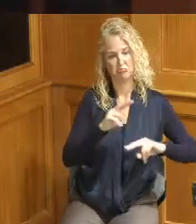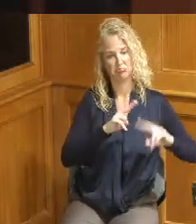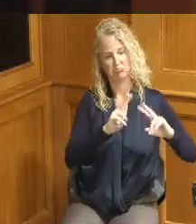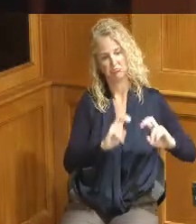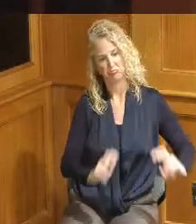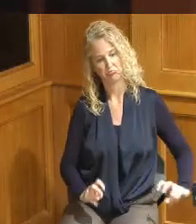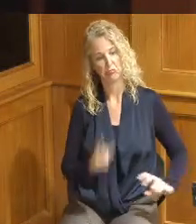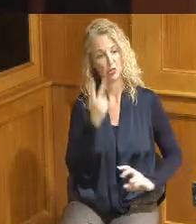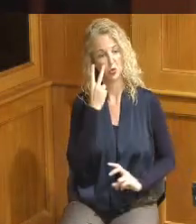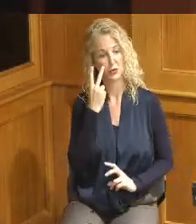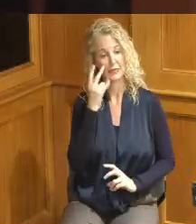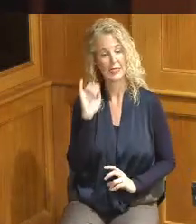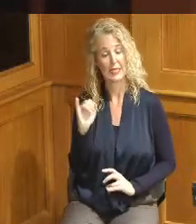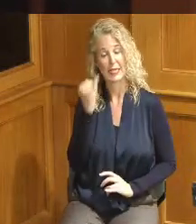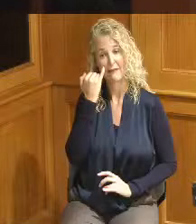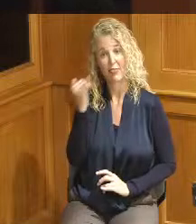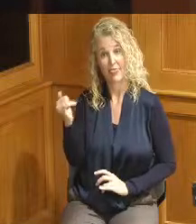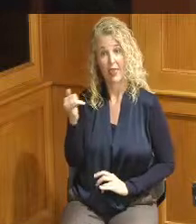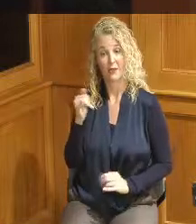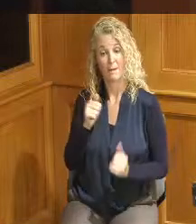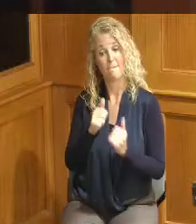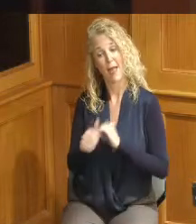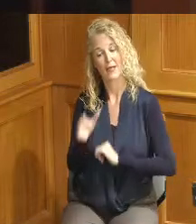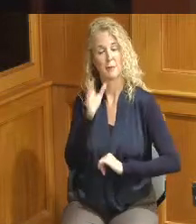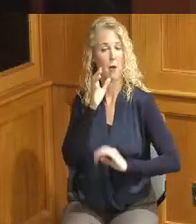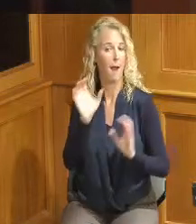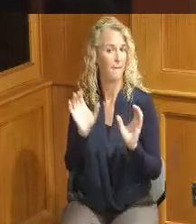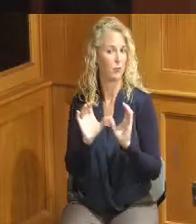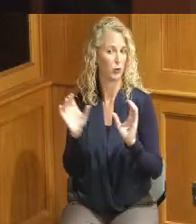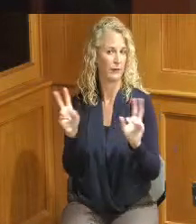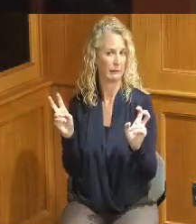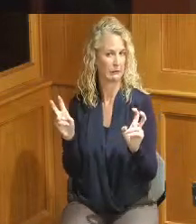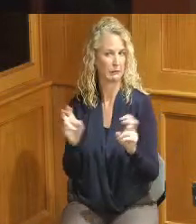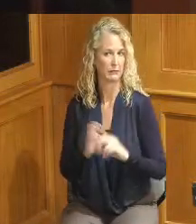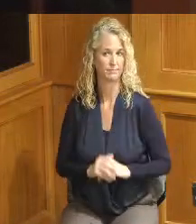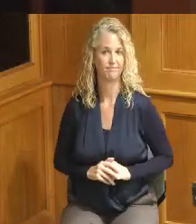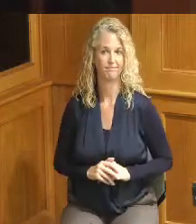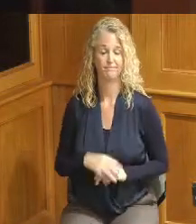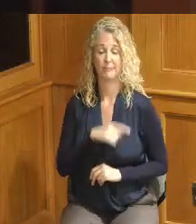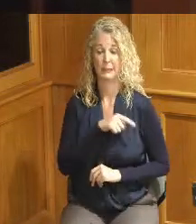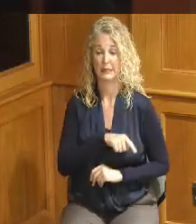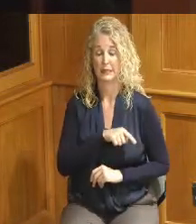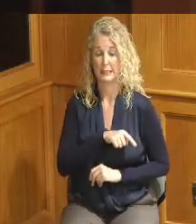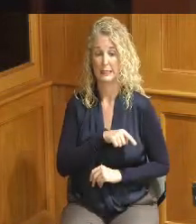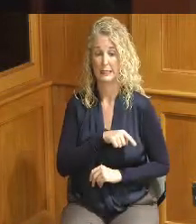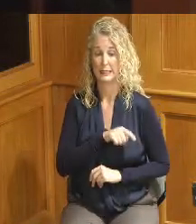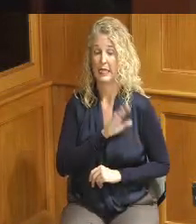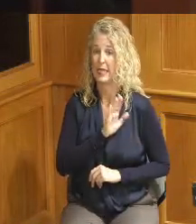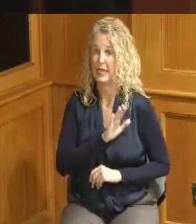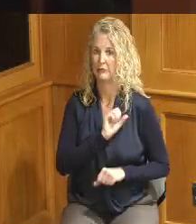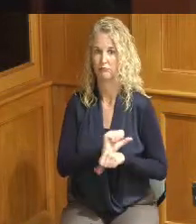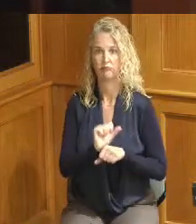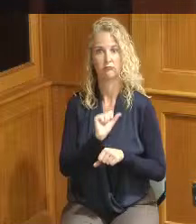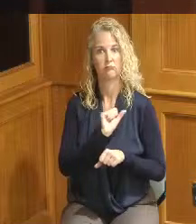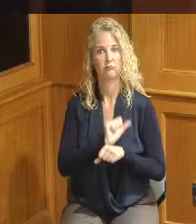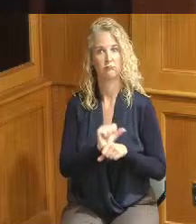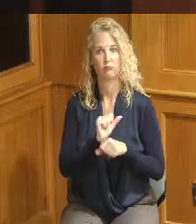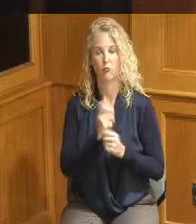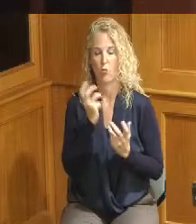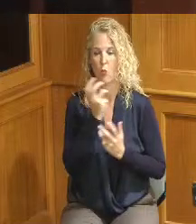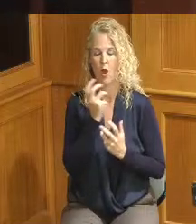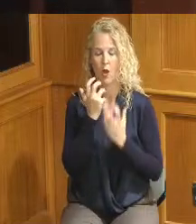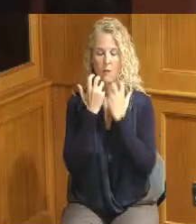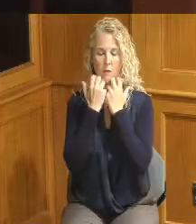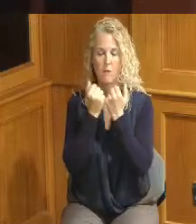determines their Mama Certified certifications. His input has been invaluable